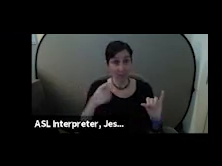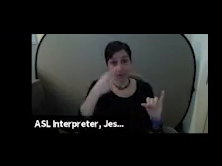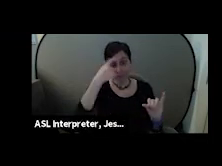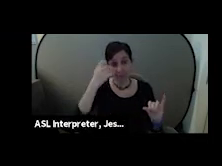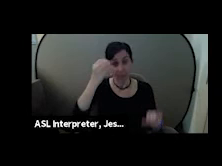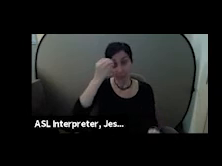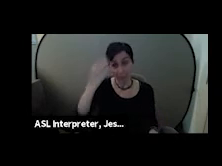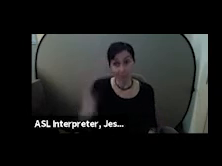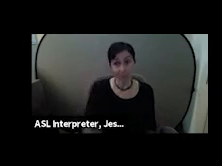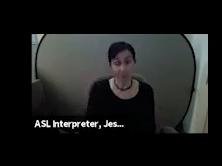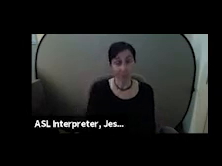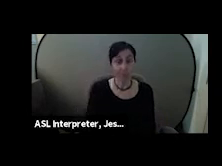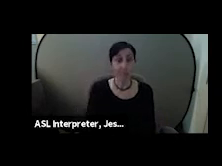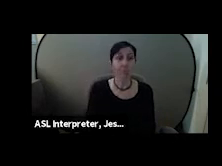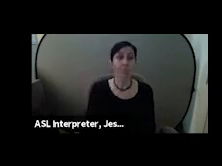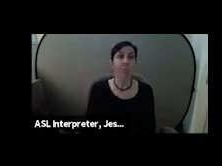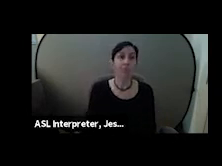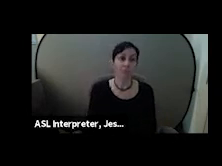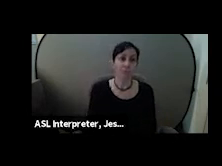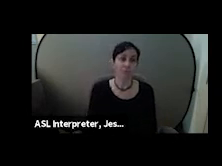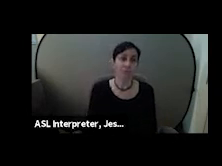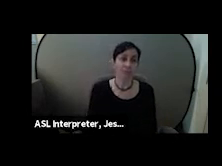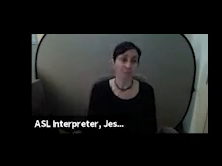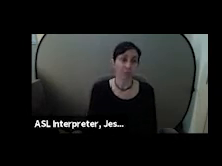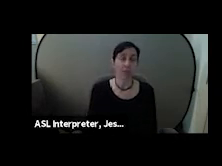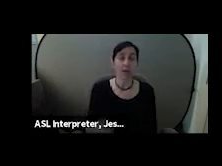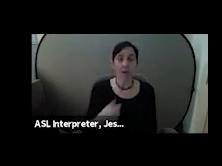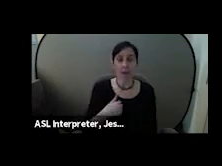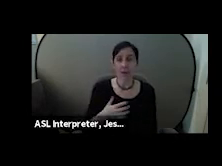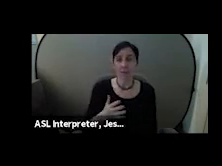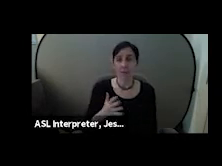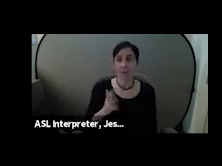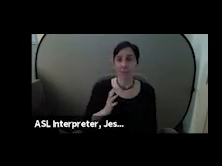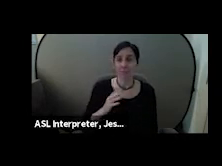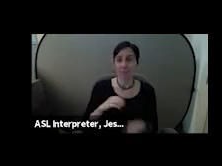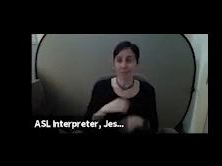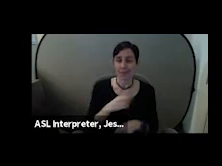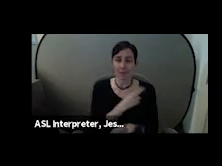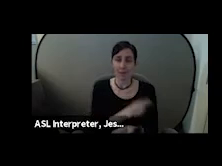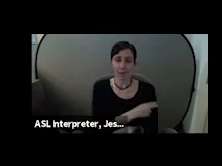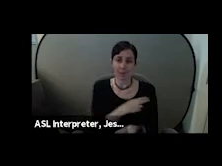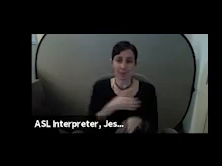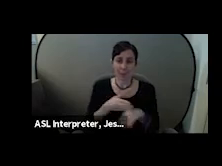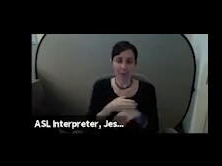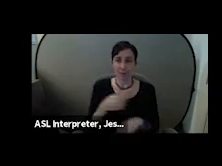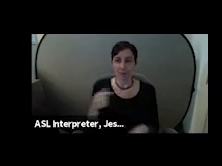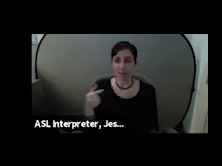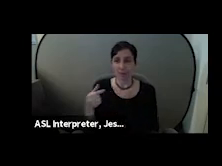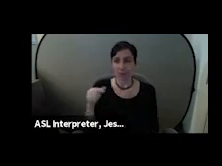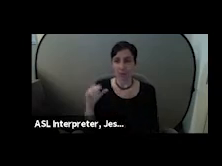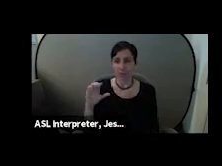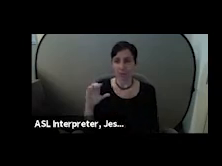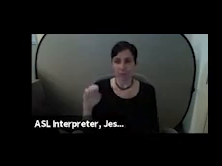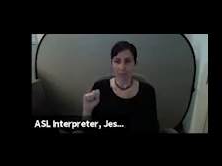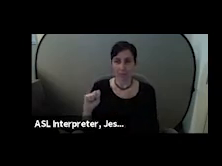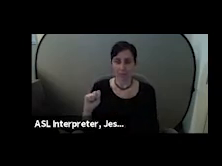you, when I was in the hospital after my GCS, in